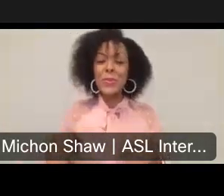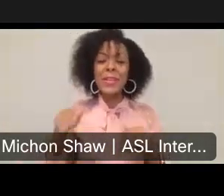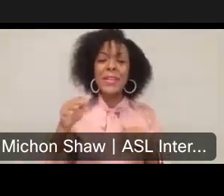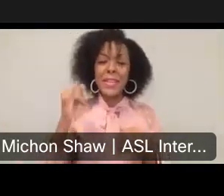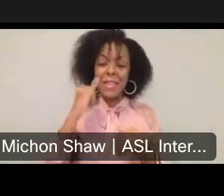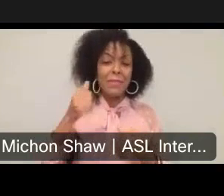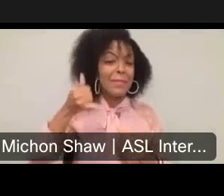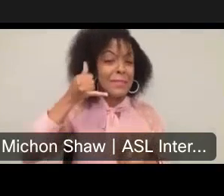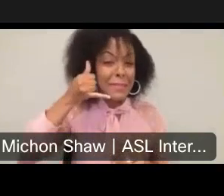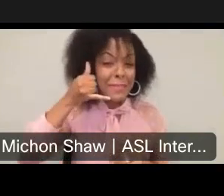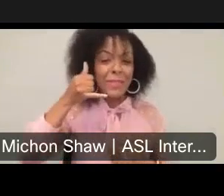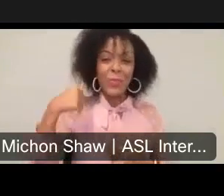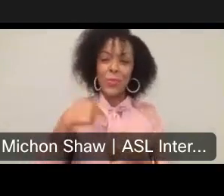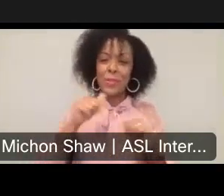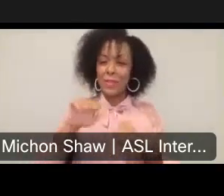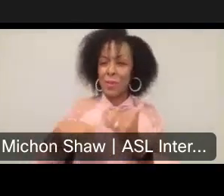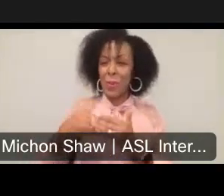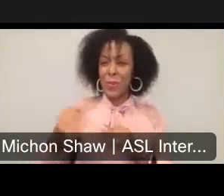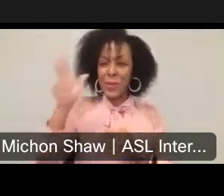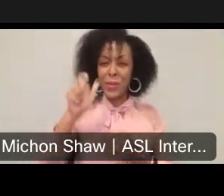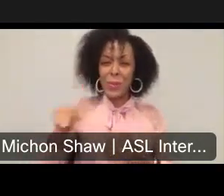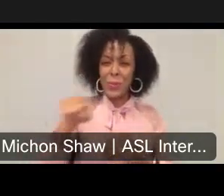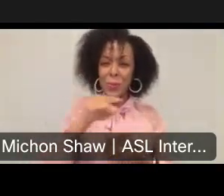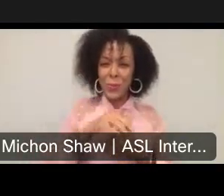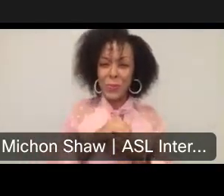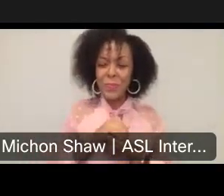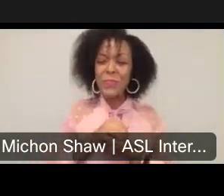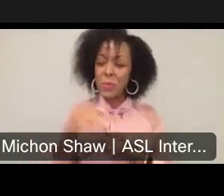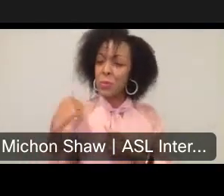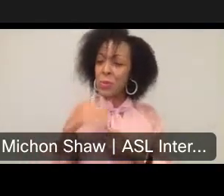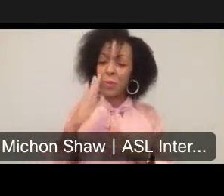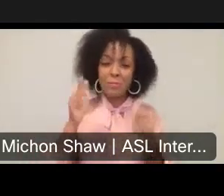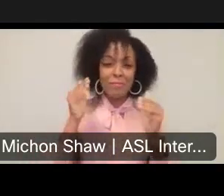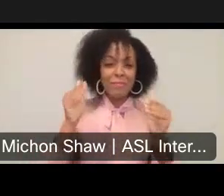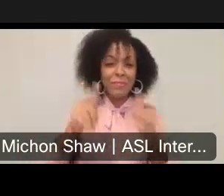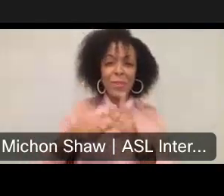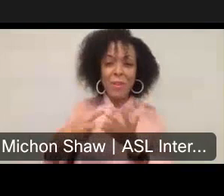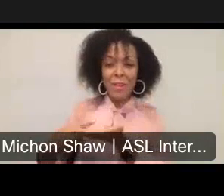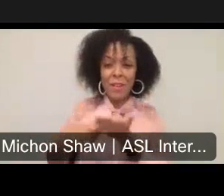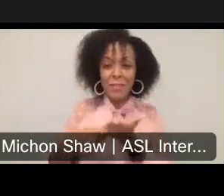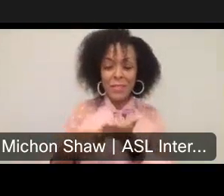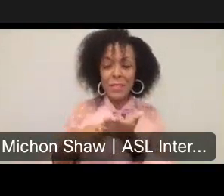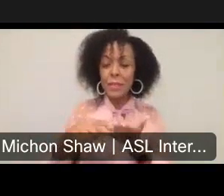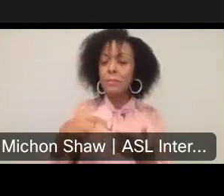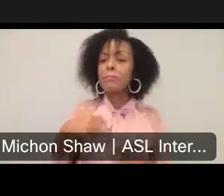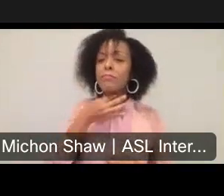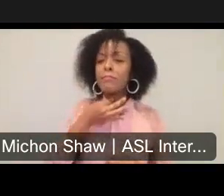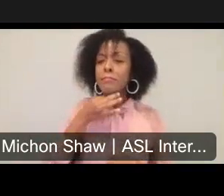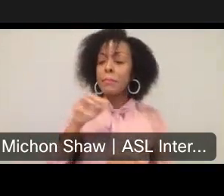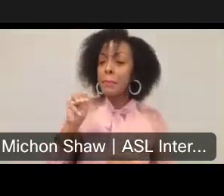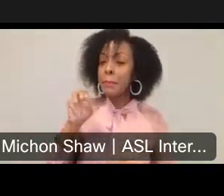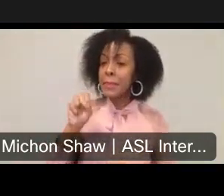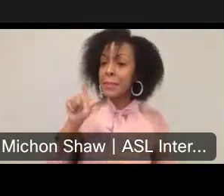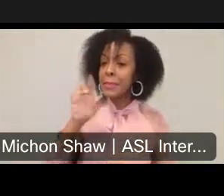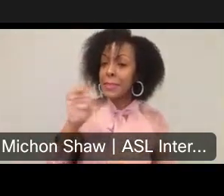all be able to hear you. And so we'll just start this conversation. Is Ms. Lee going to be able to join us?